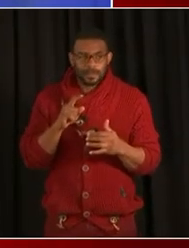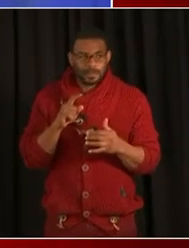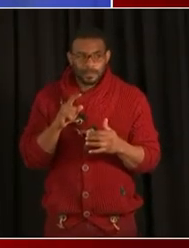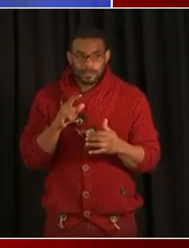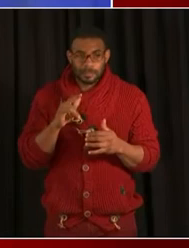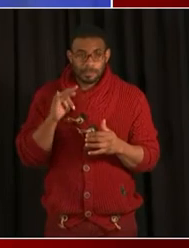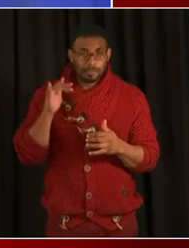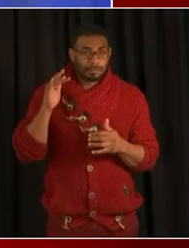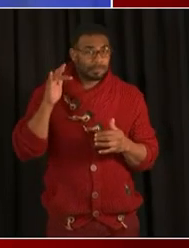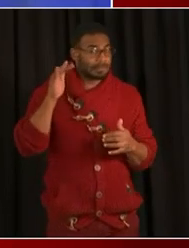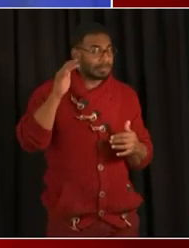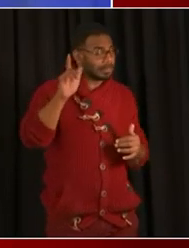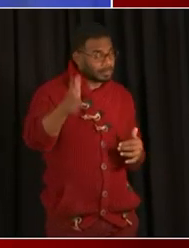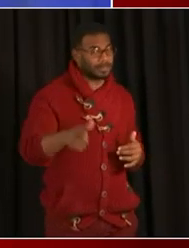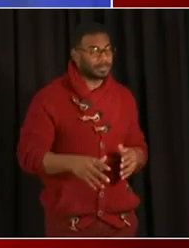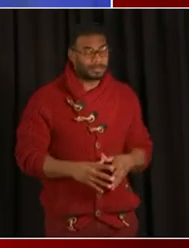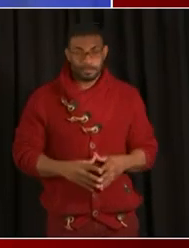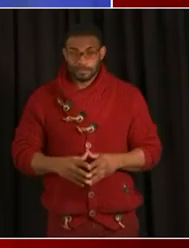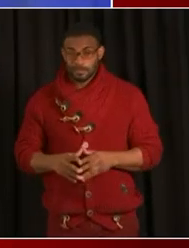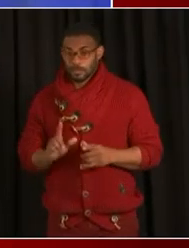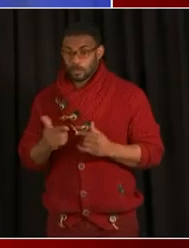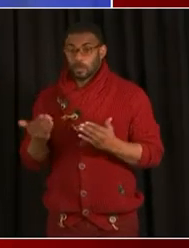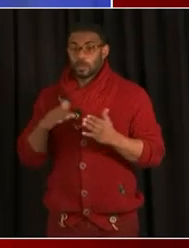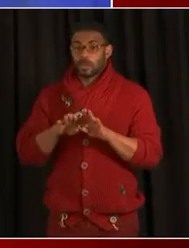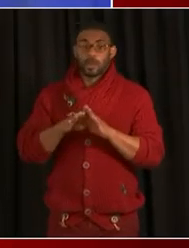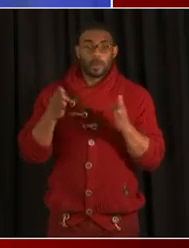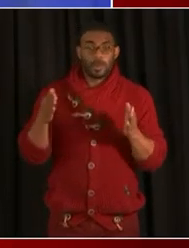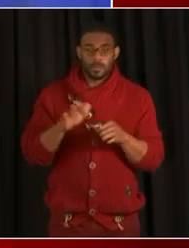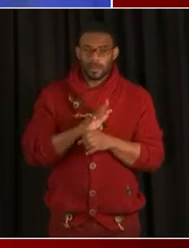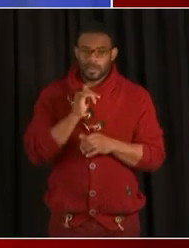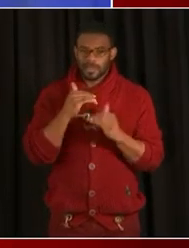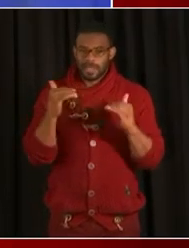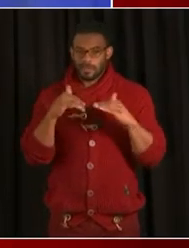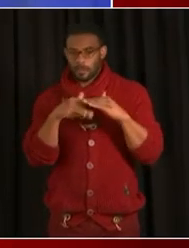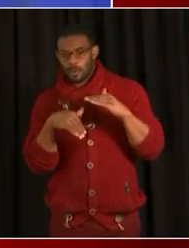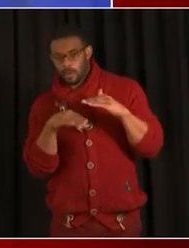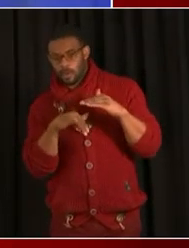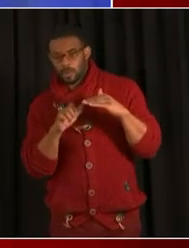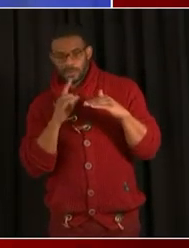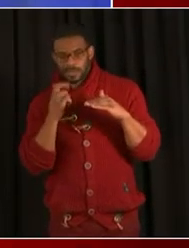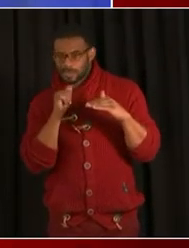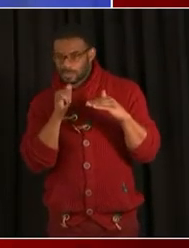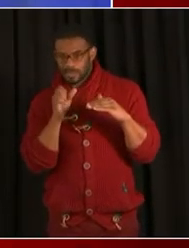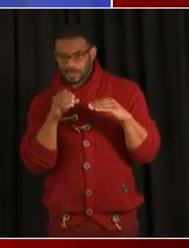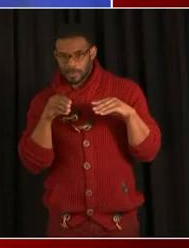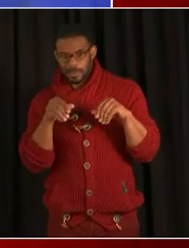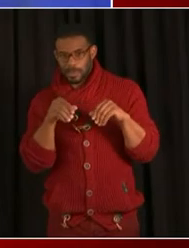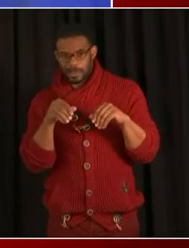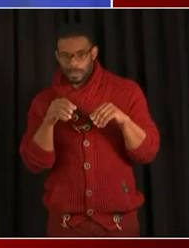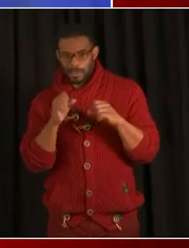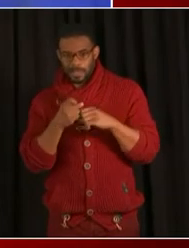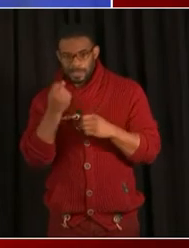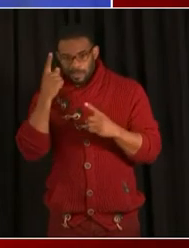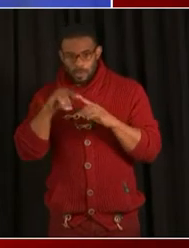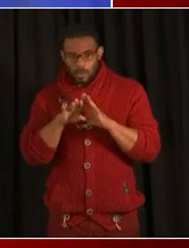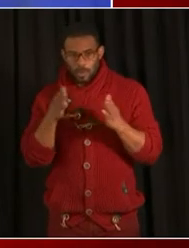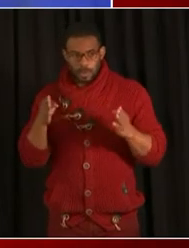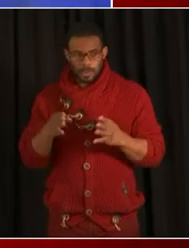dance, and there is a level below which it just doesn't pay to open up.